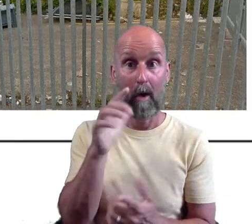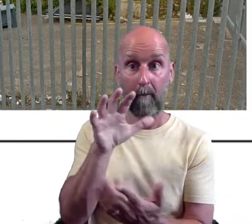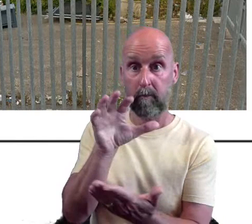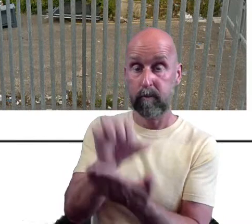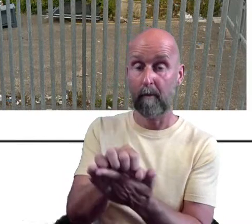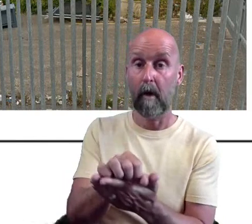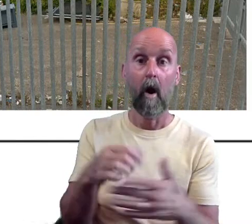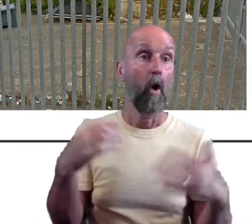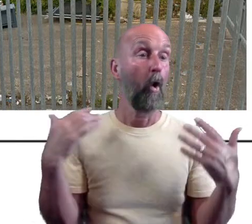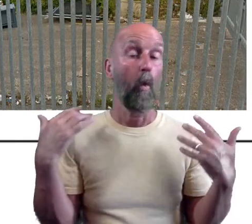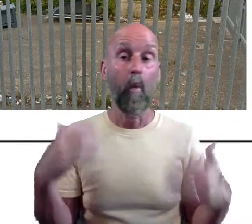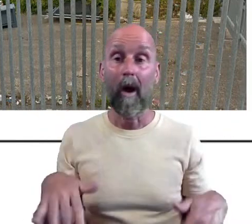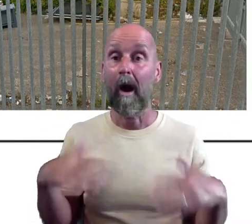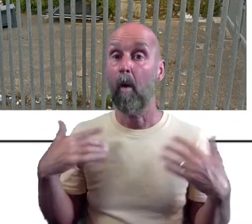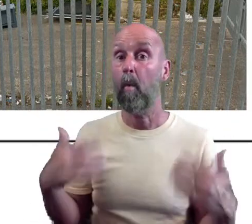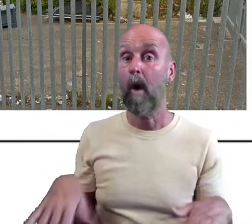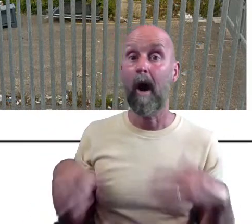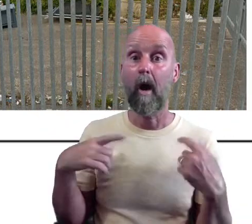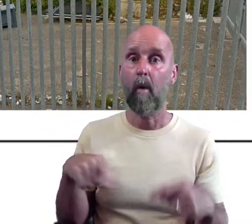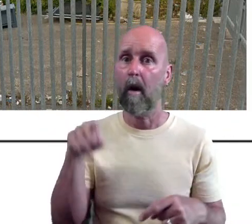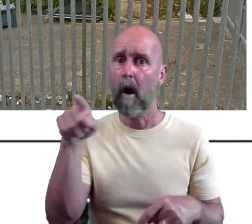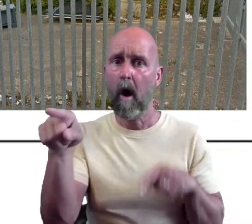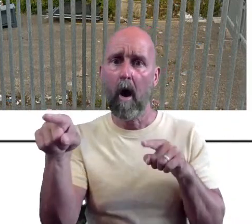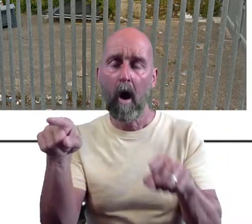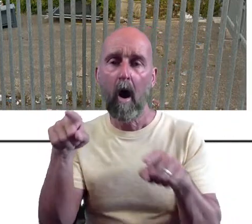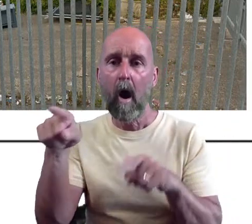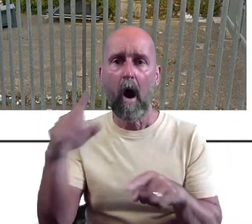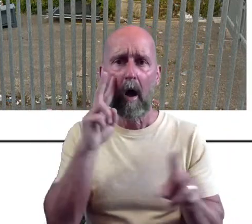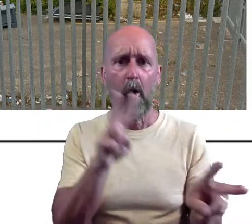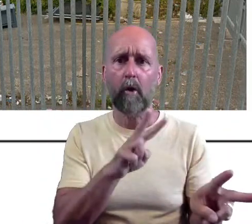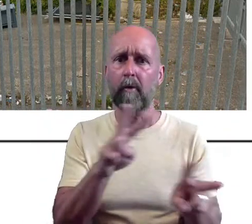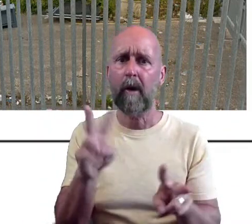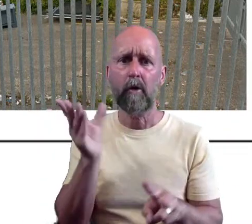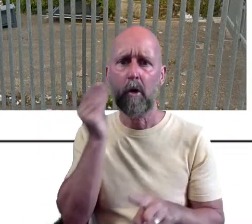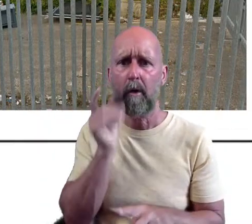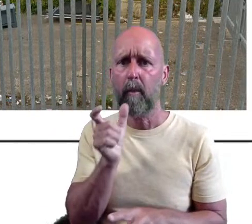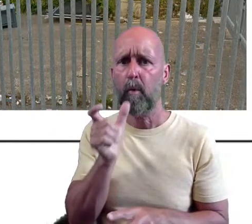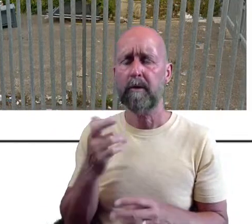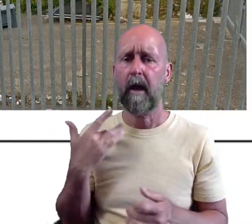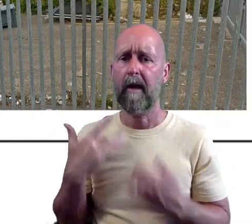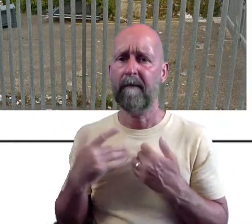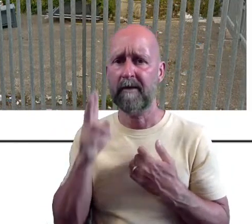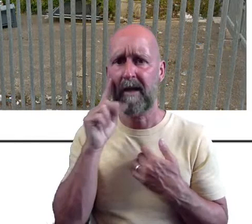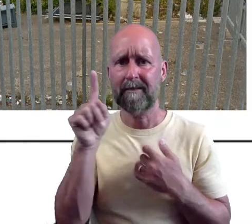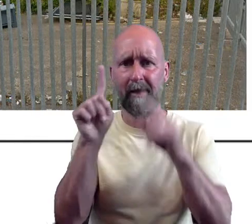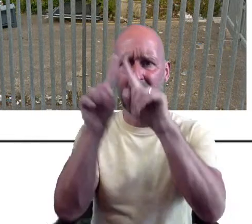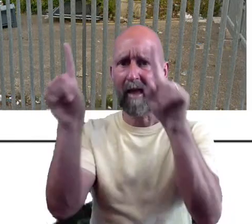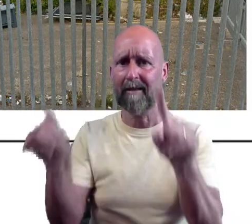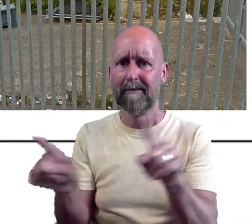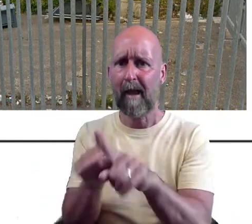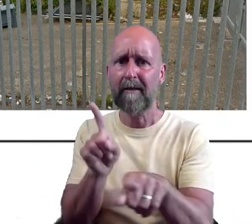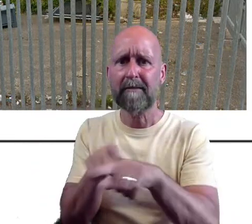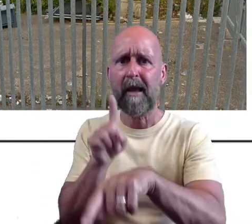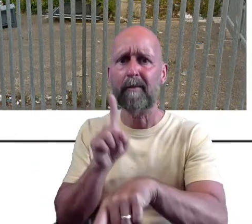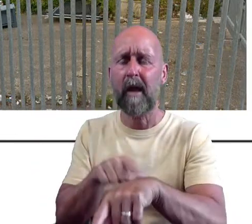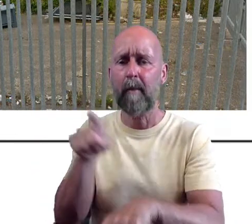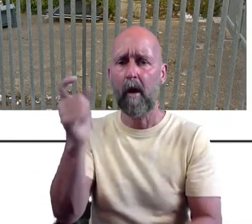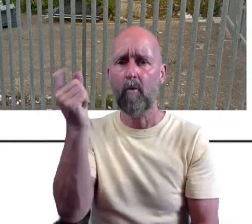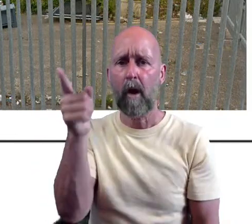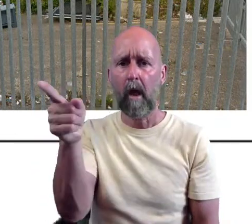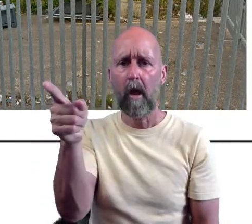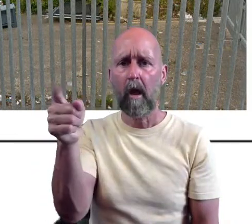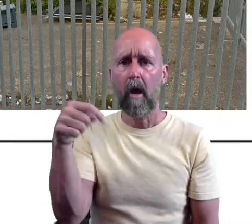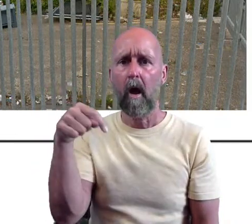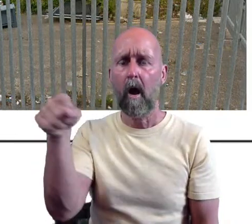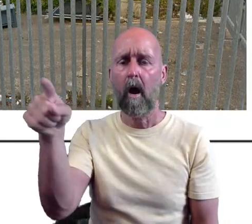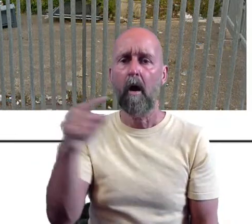most amazing coincidence. So I was just like looking around and I heard the word adventure and I just happened to be looking at that sign. And I suddenly realized how the audio